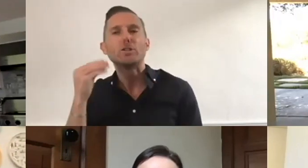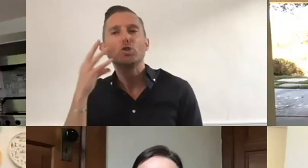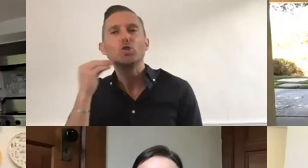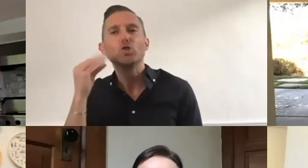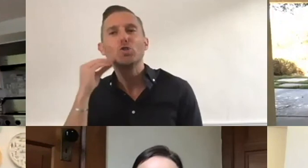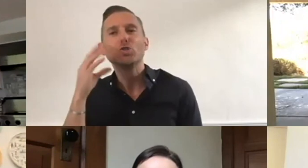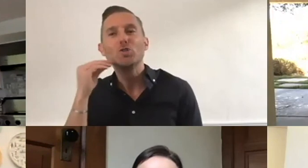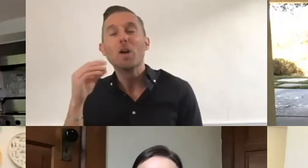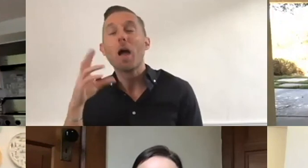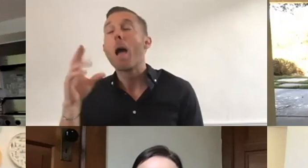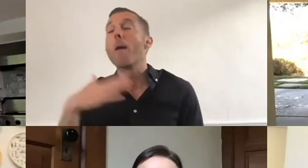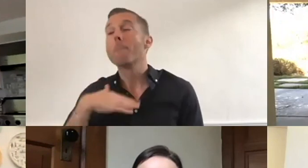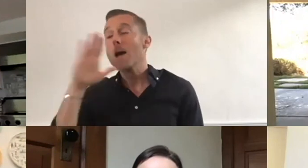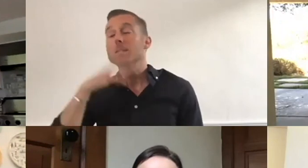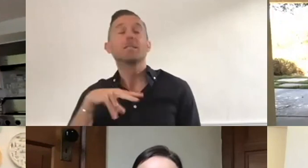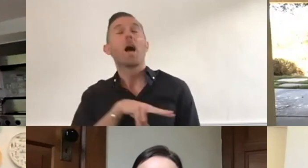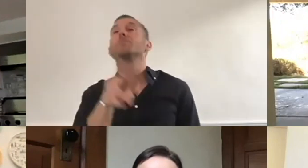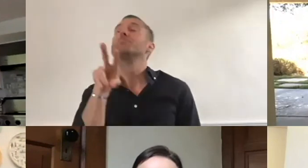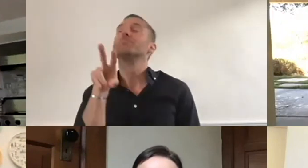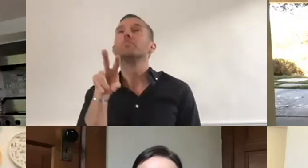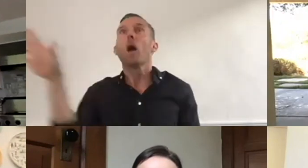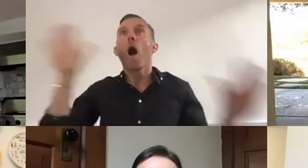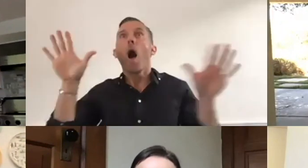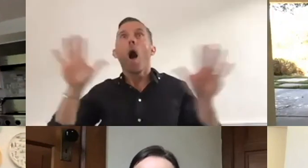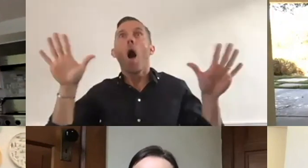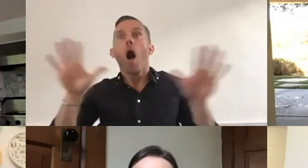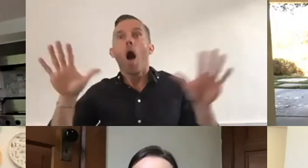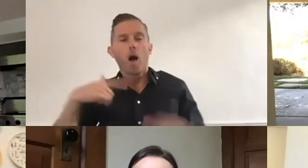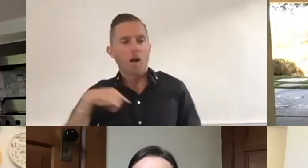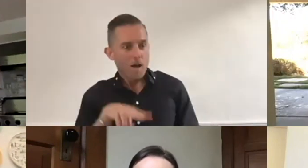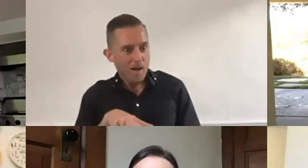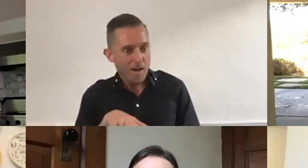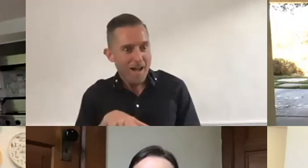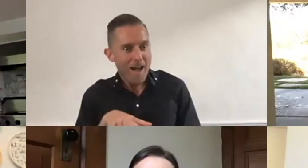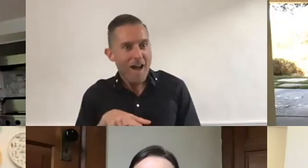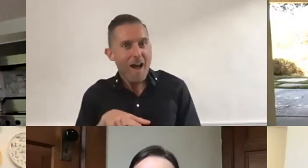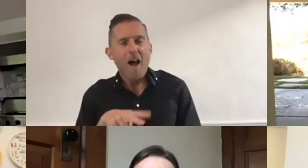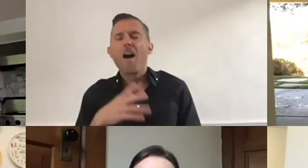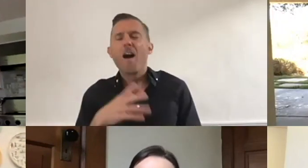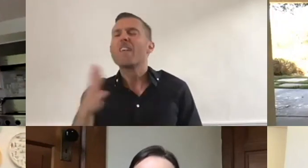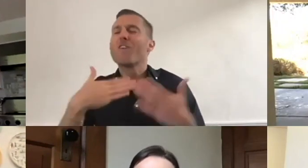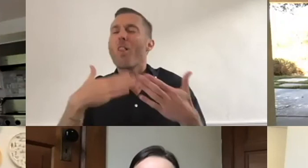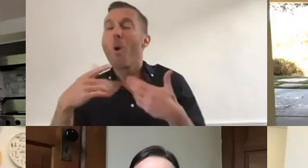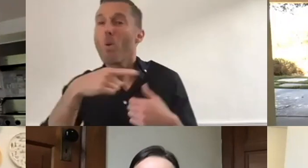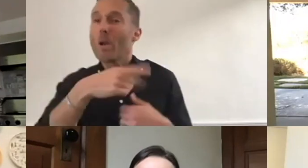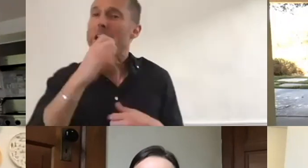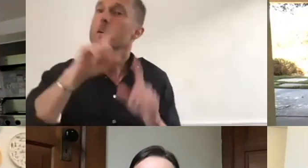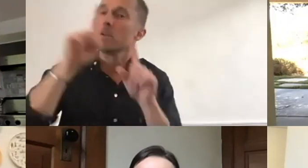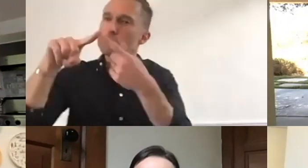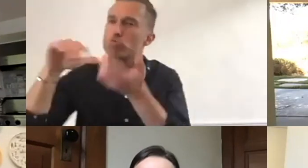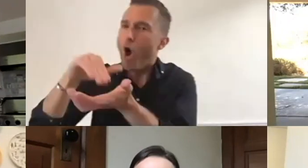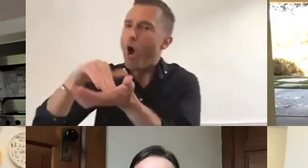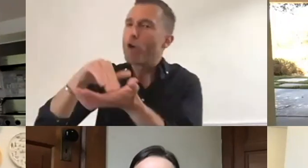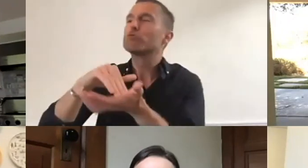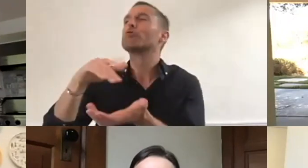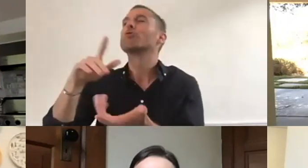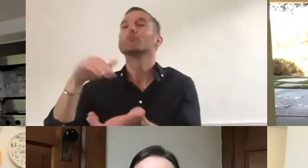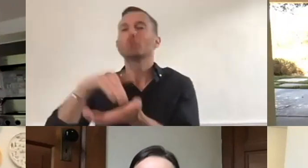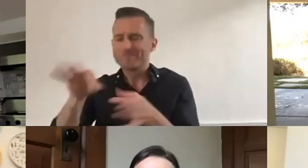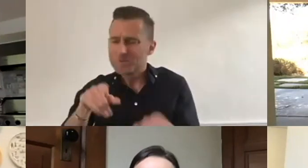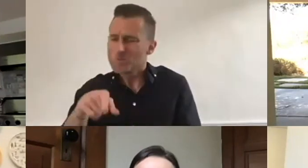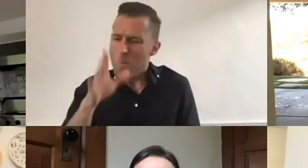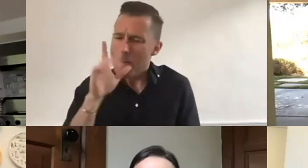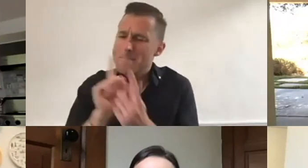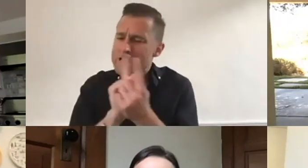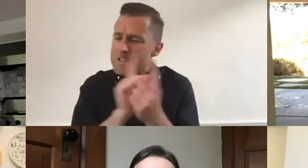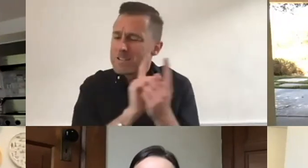like I had never seen before, because he never, even though we were told by doctors, oh, you'll meet lots of kids who have food allergies, we